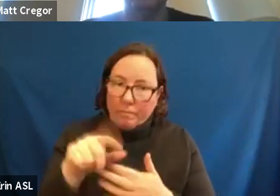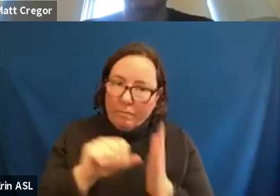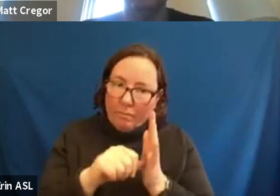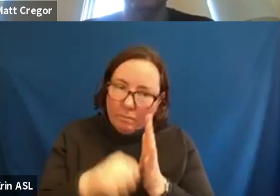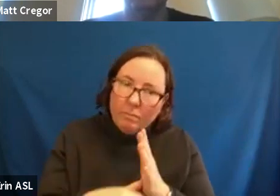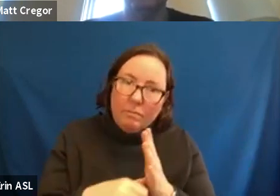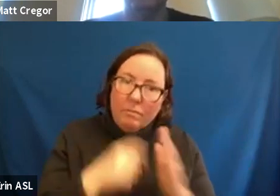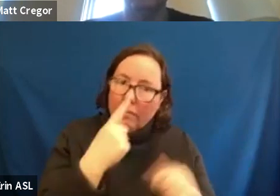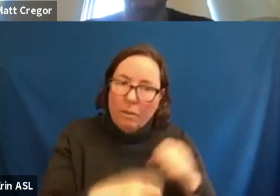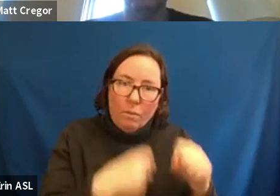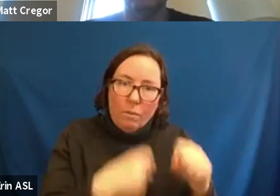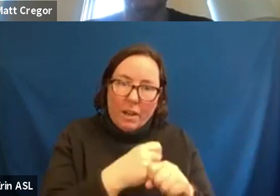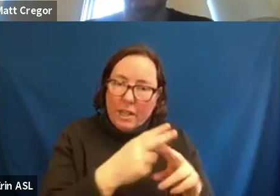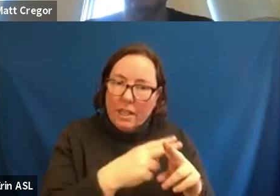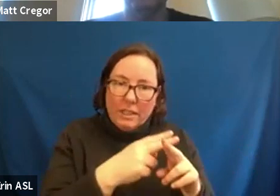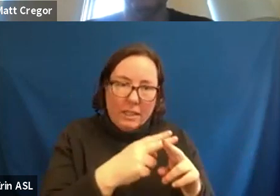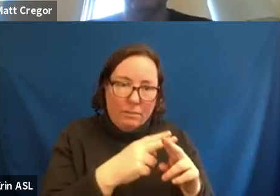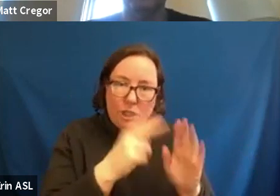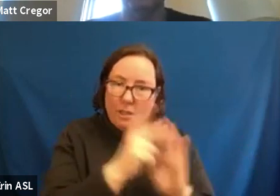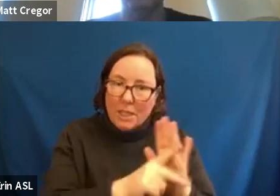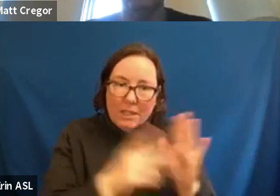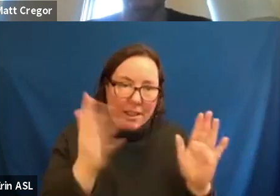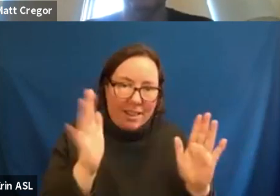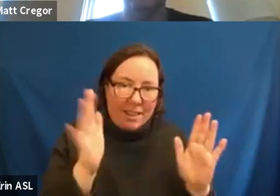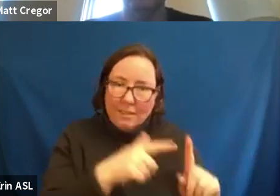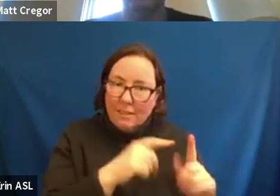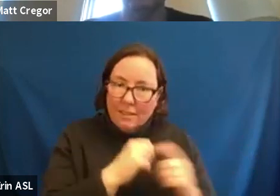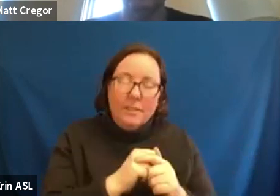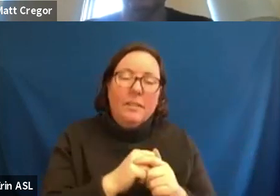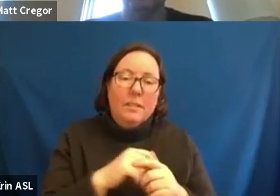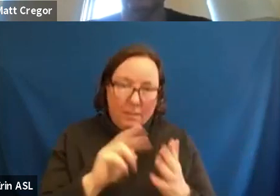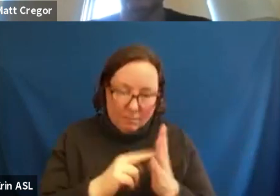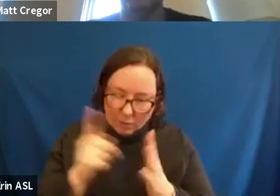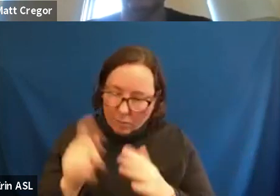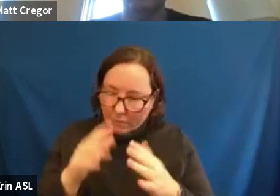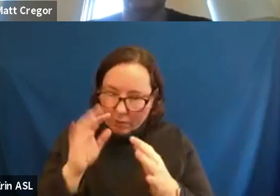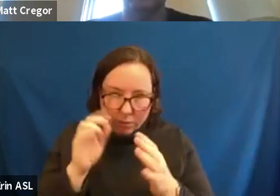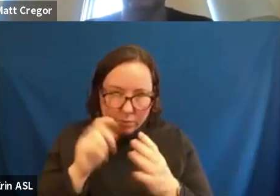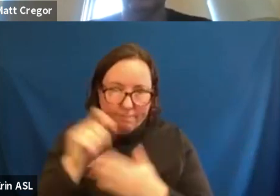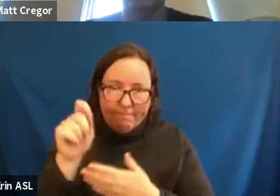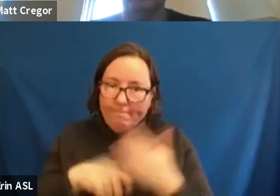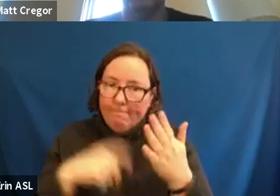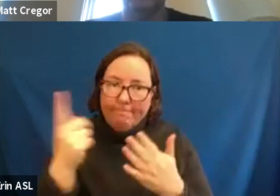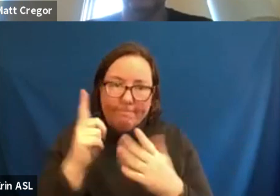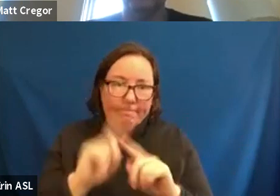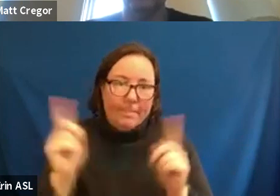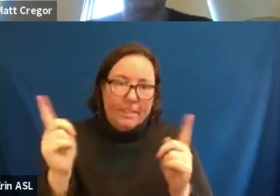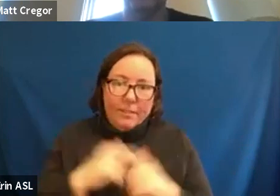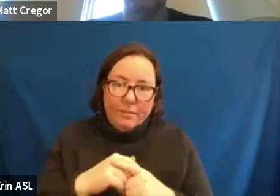1 year provision that deferring to 2 years ago's worth of grades does not